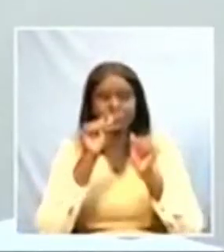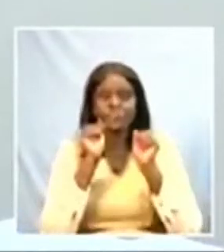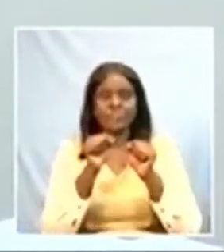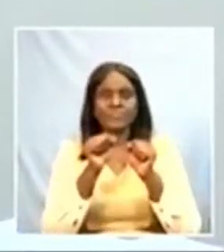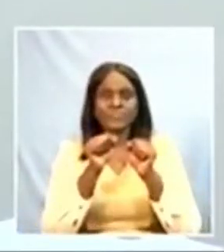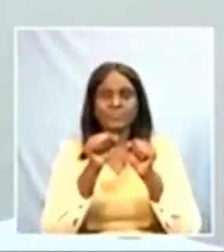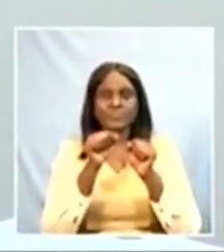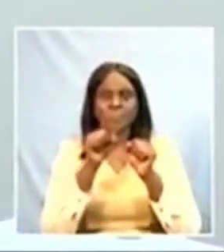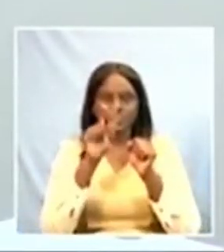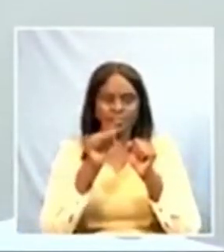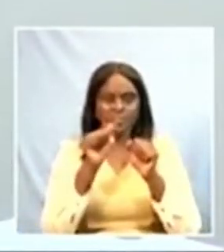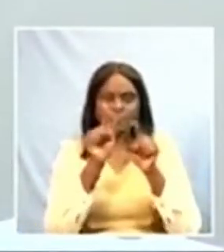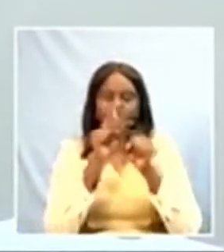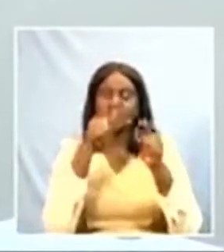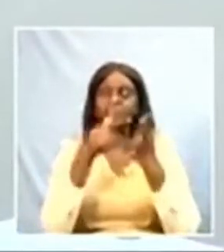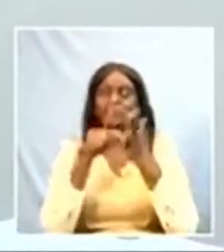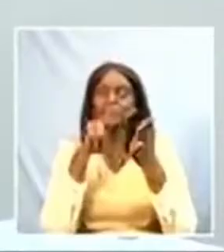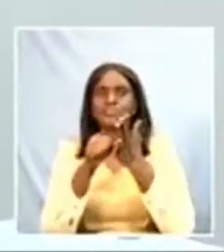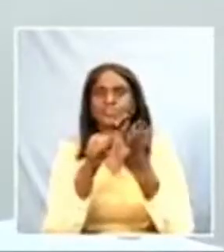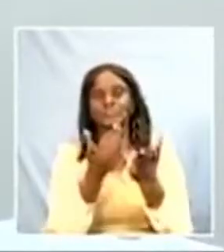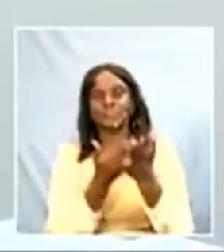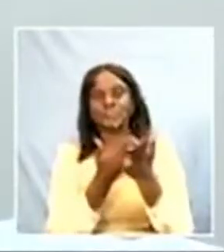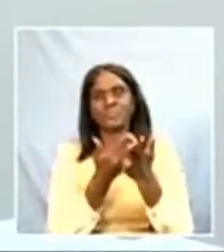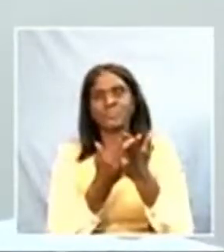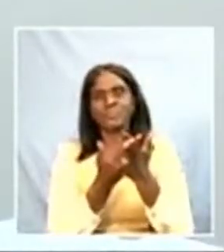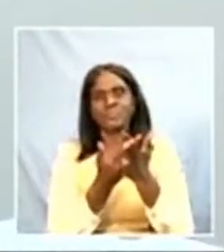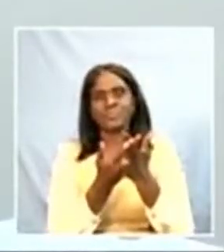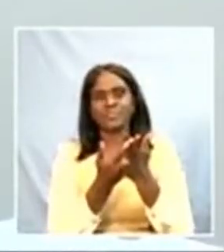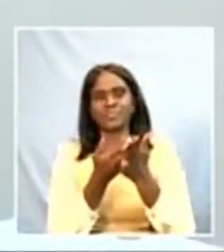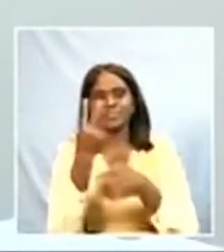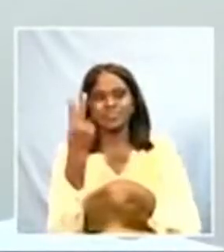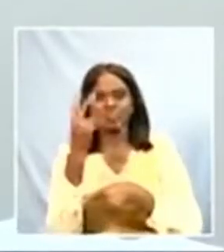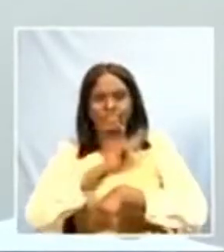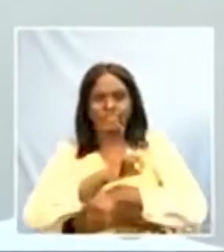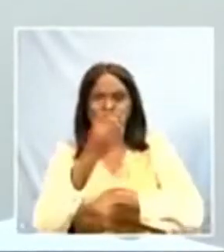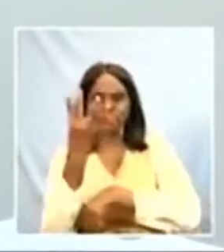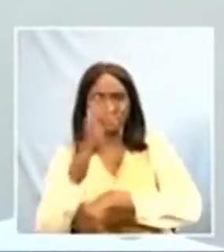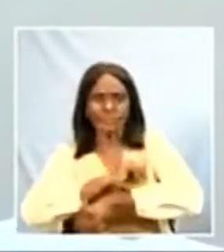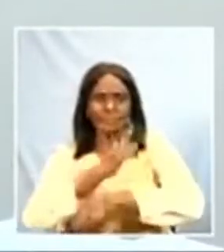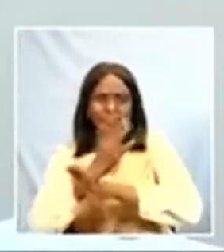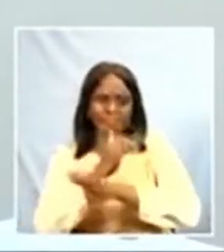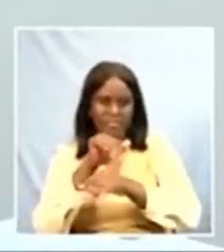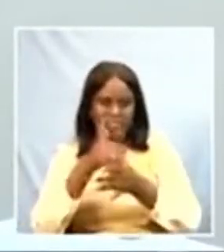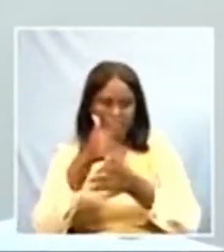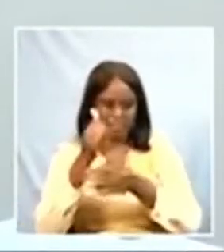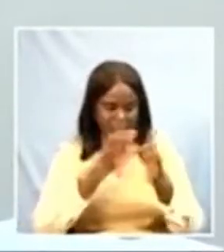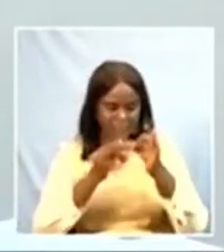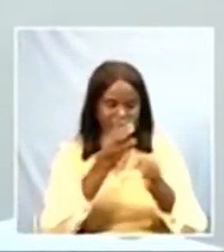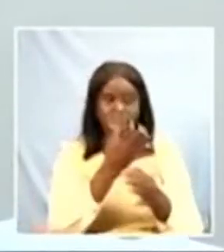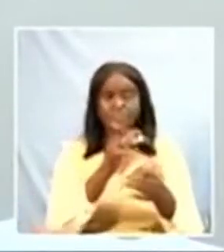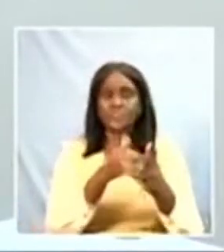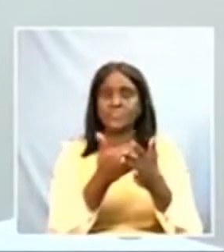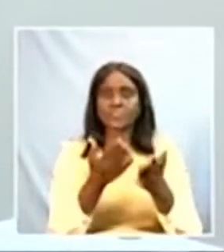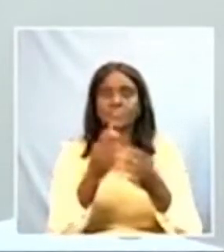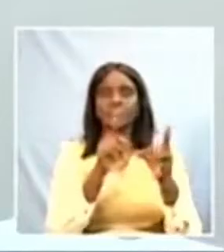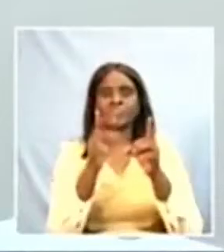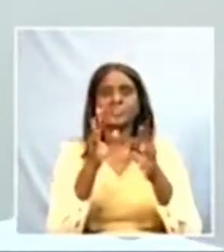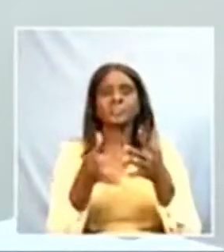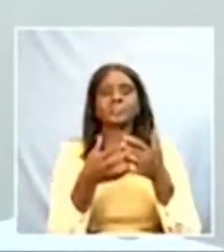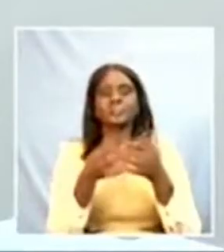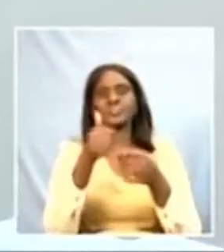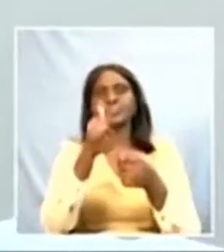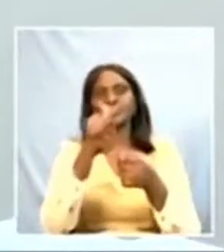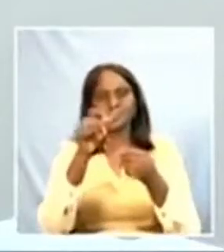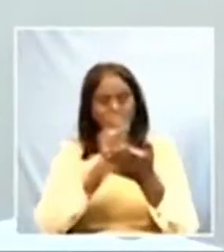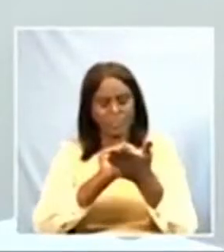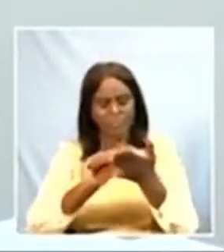a letter 2 days, 4 days before? How do you explain this? Director Engineering, you are the